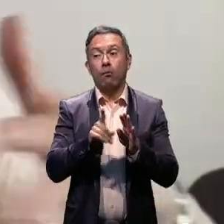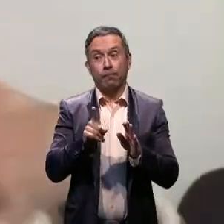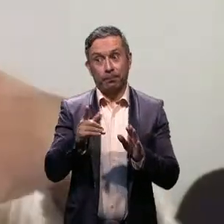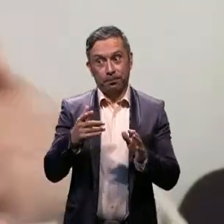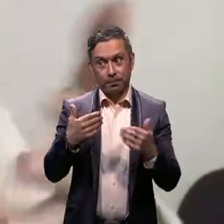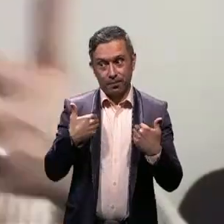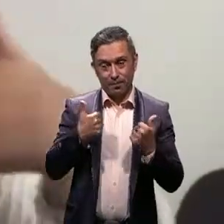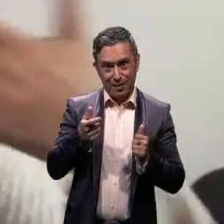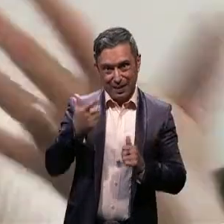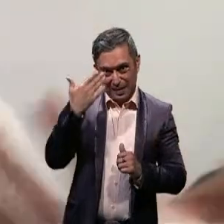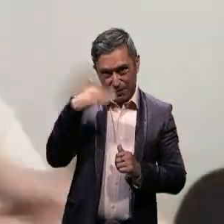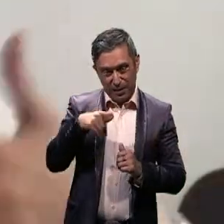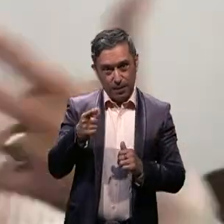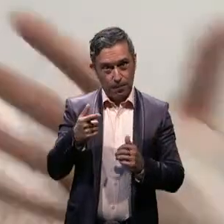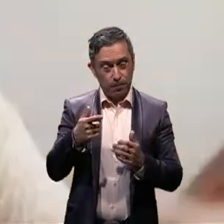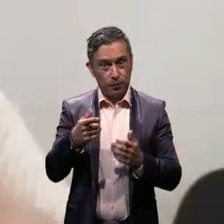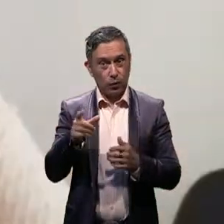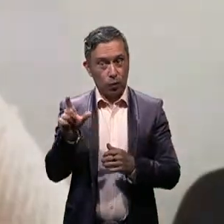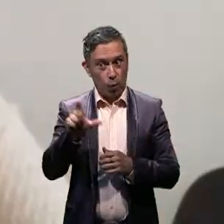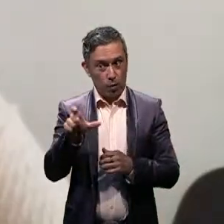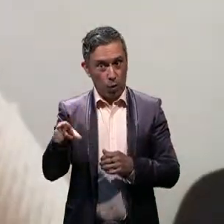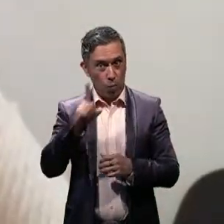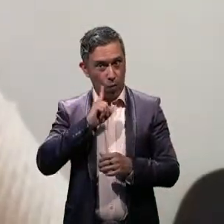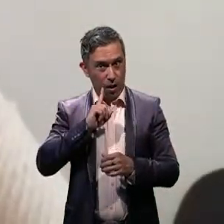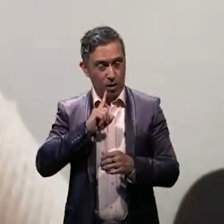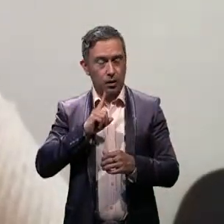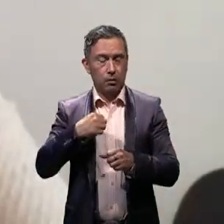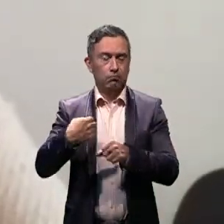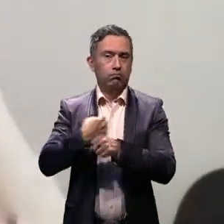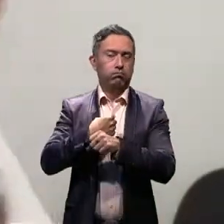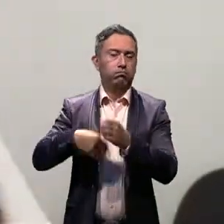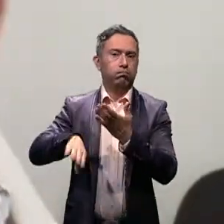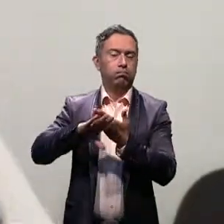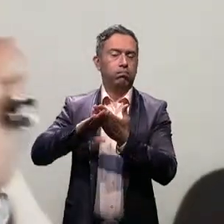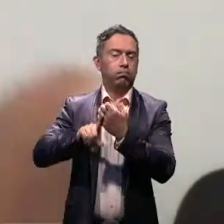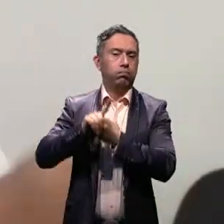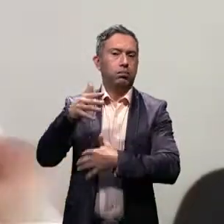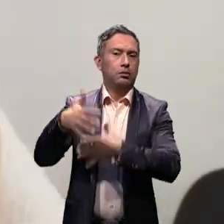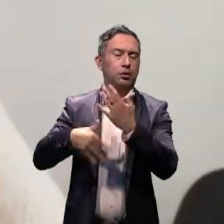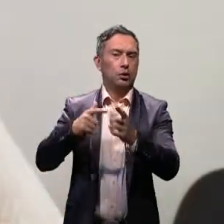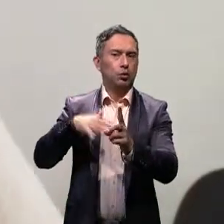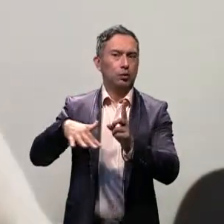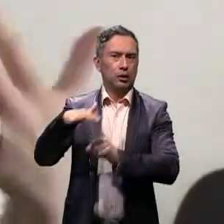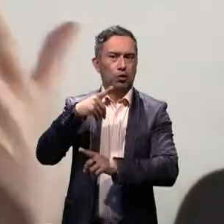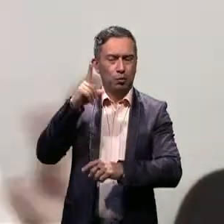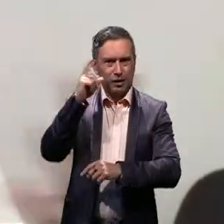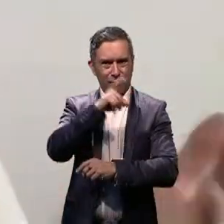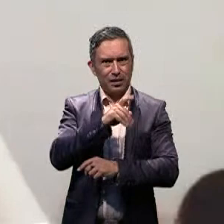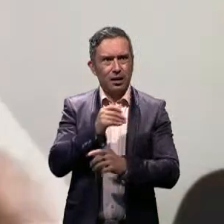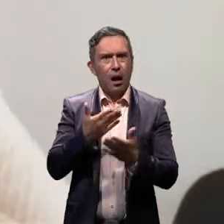we also have to understand that there is a very difficult situation.